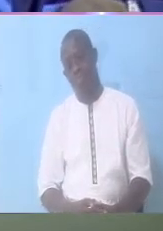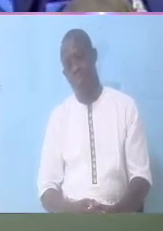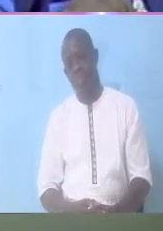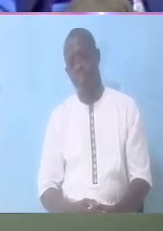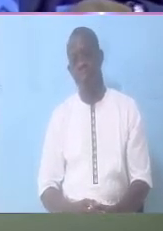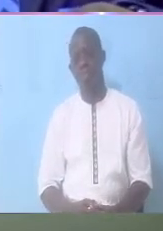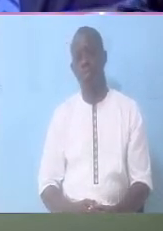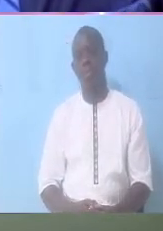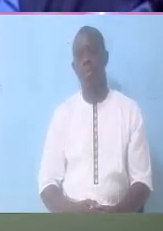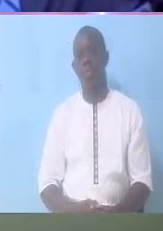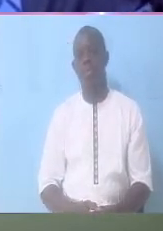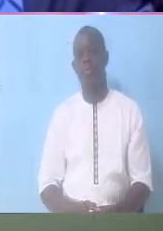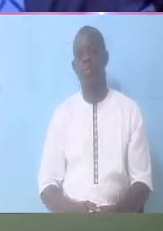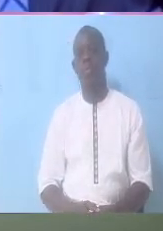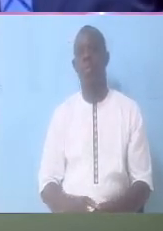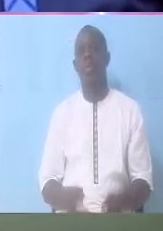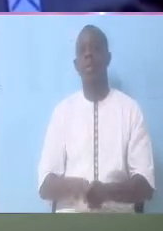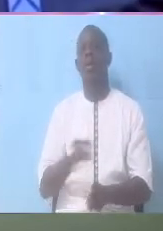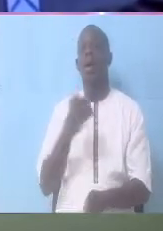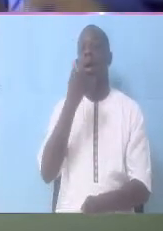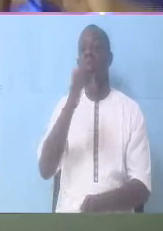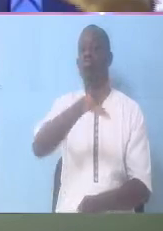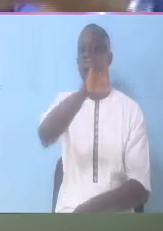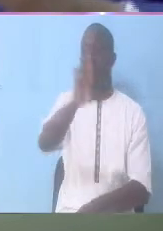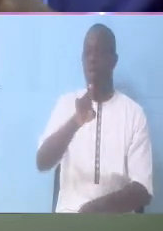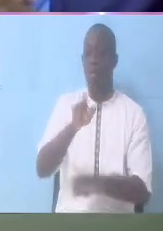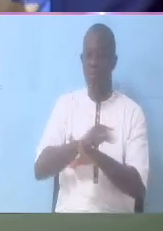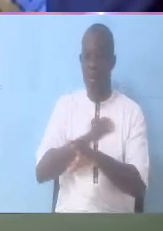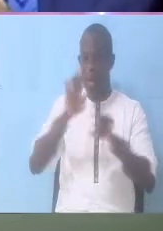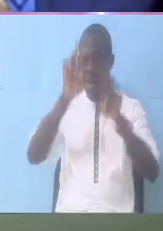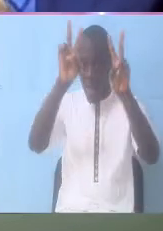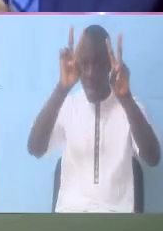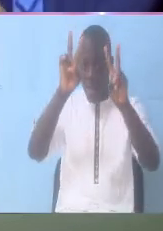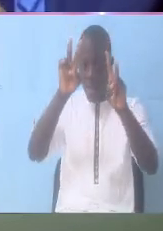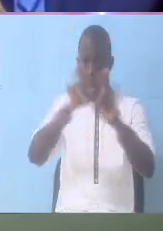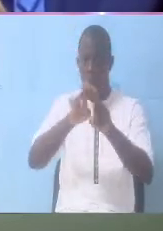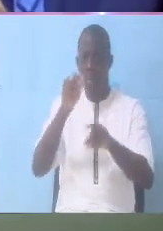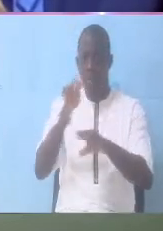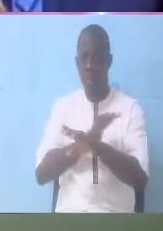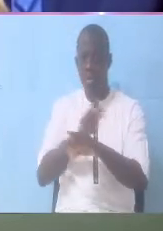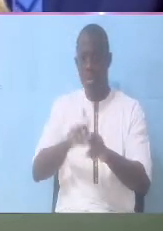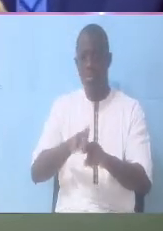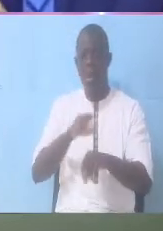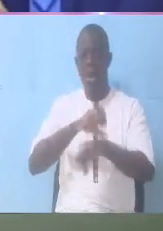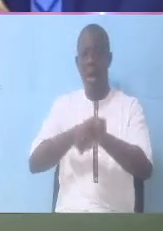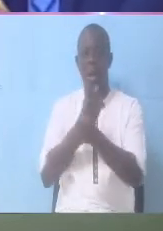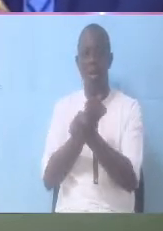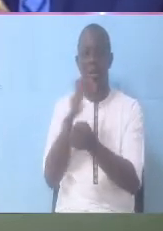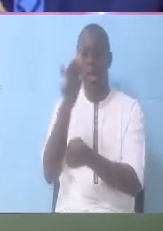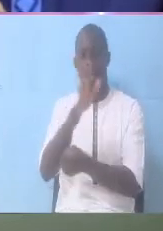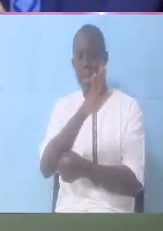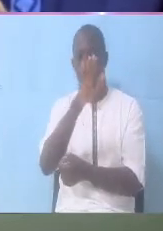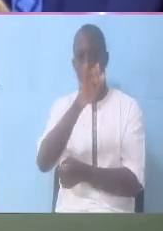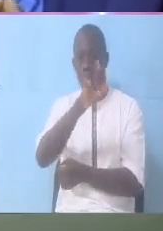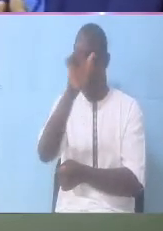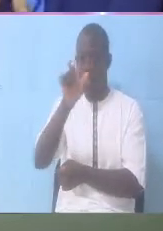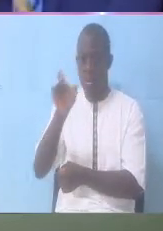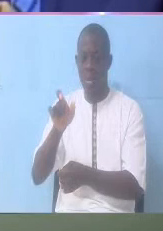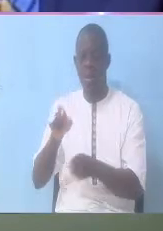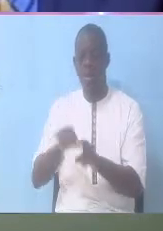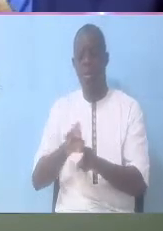Did Yaya Jammeh arrest any of the Gambian forces? I've never seen so. And I've never heard